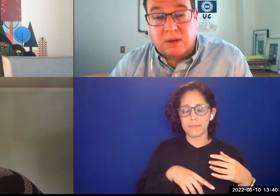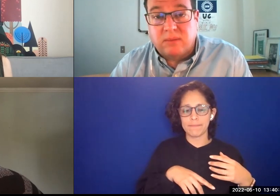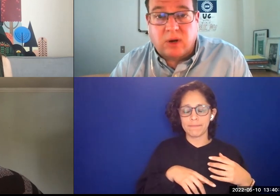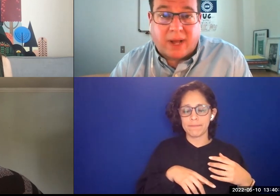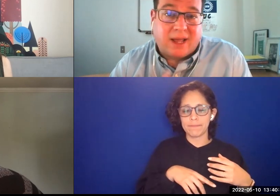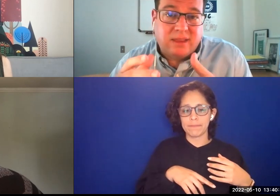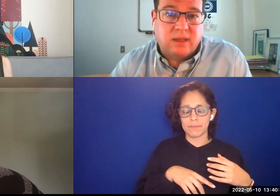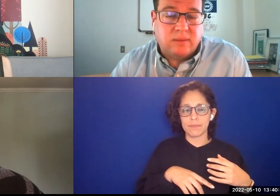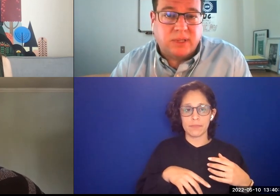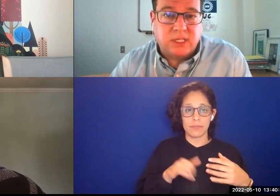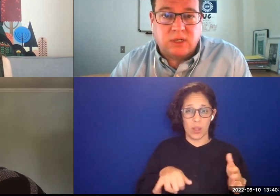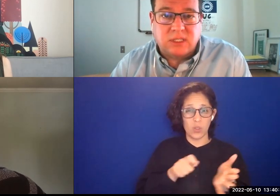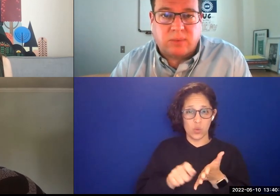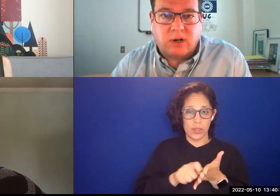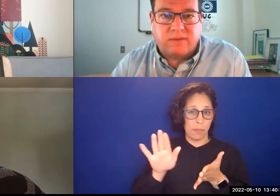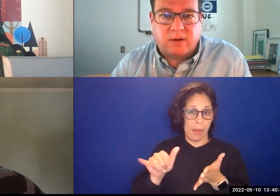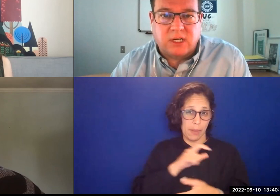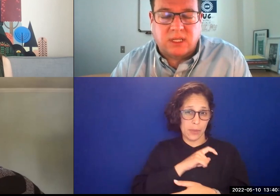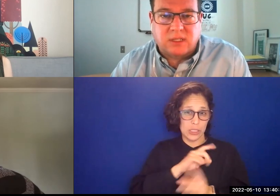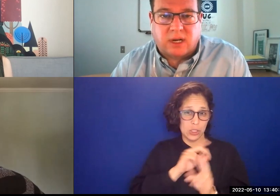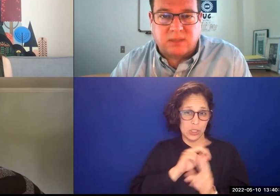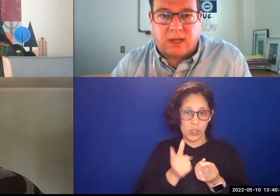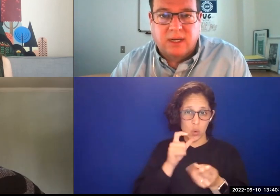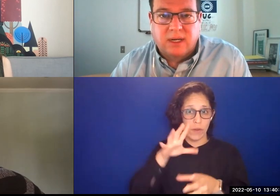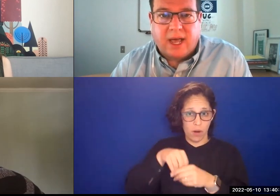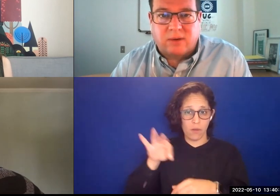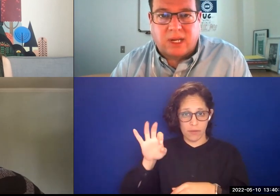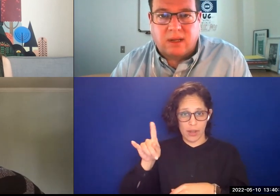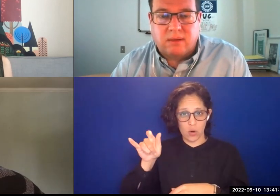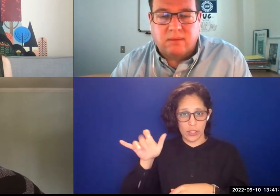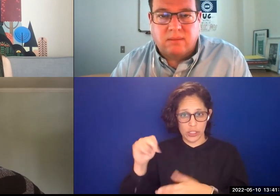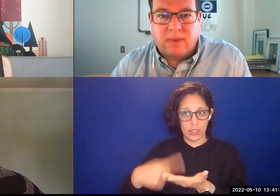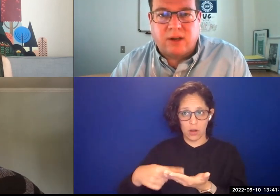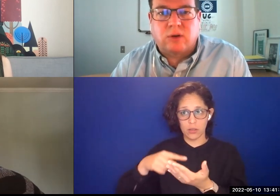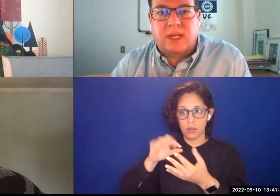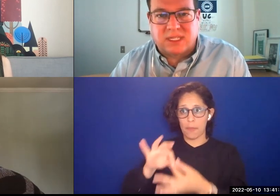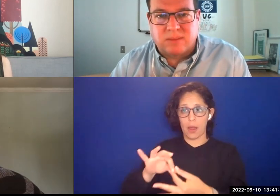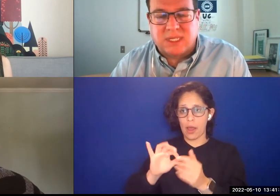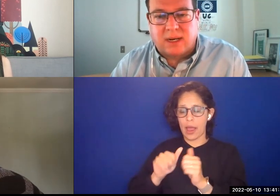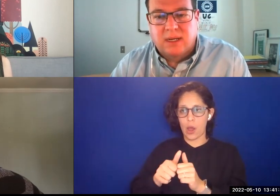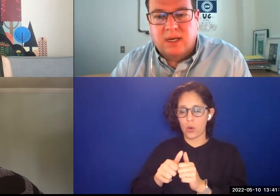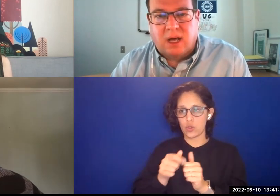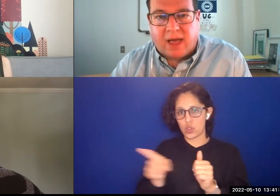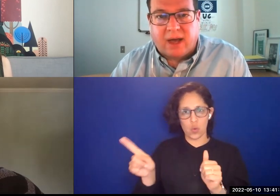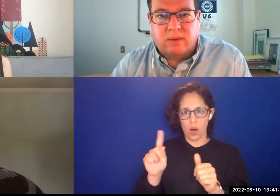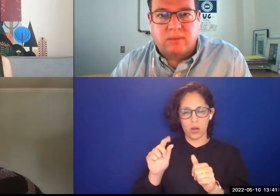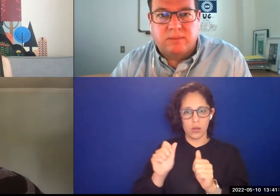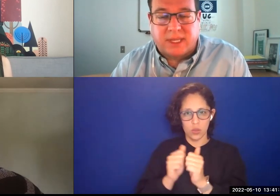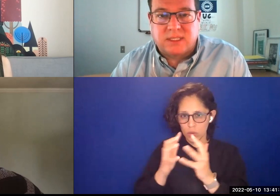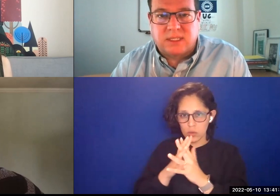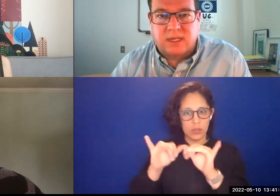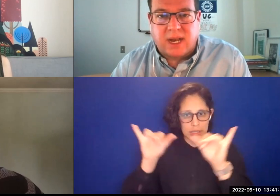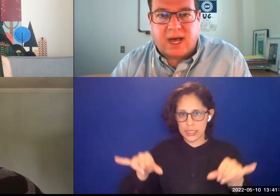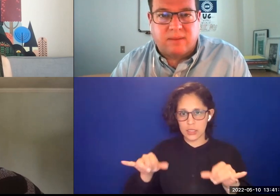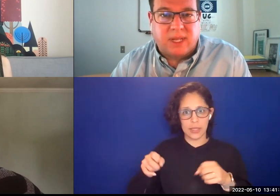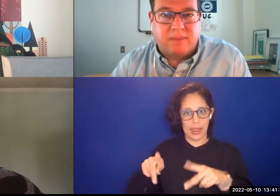was written, you know, by the police unions that are part of the Federation, that talks about how do you create systems that allow